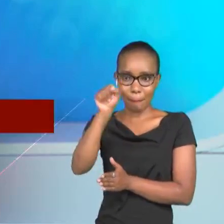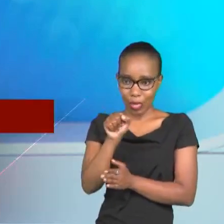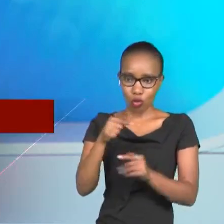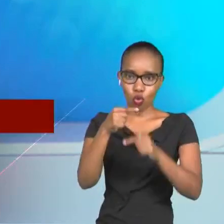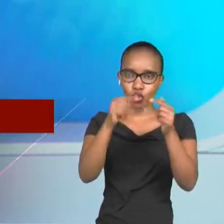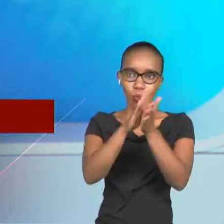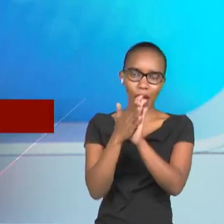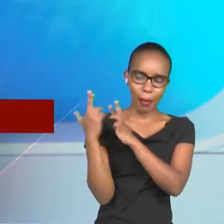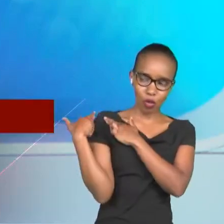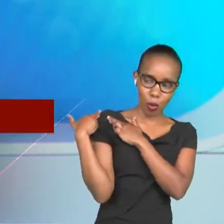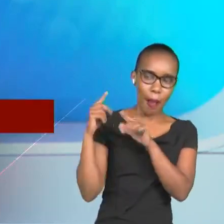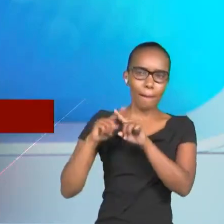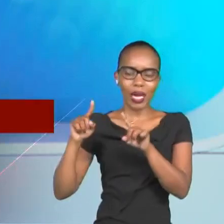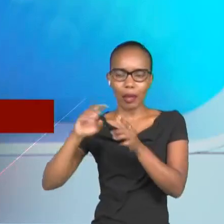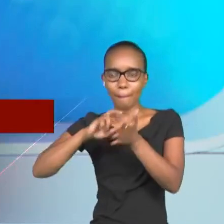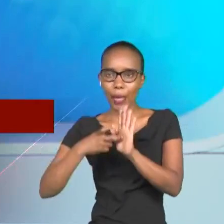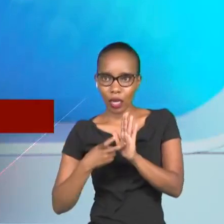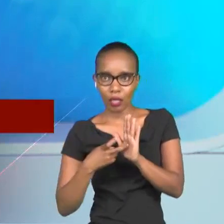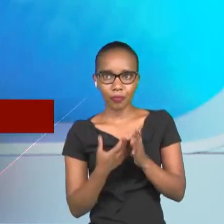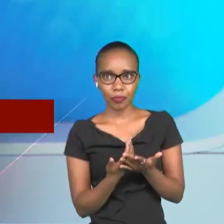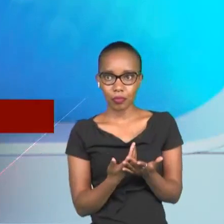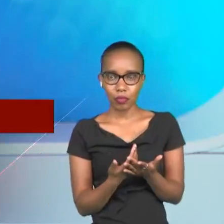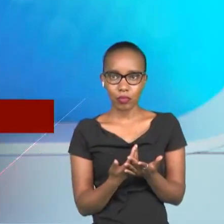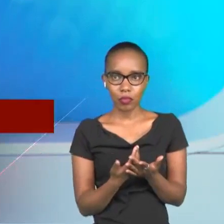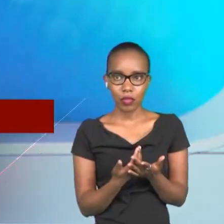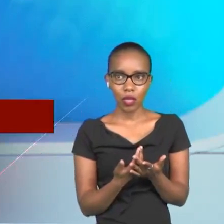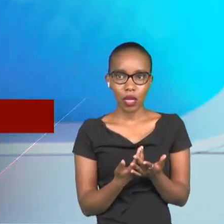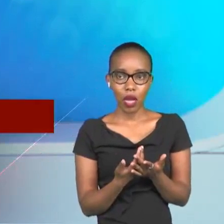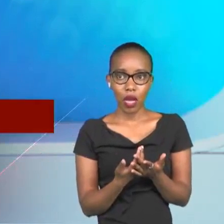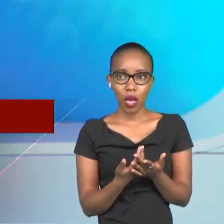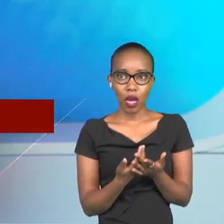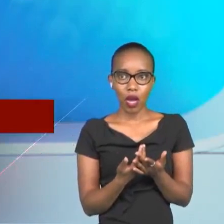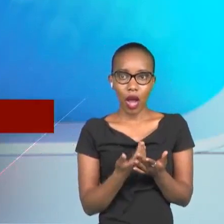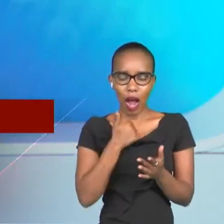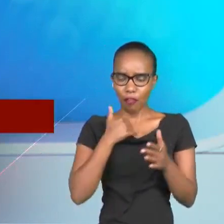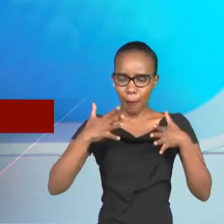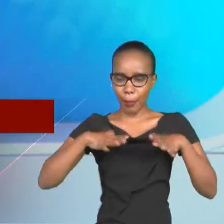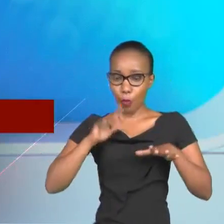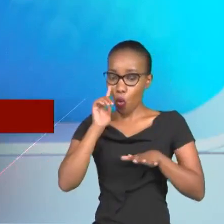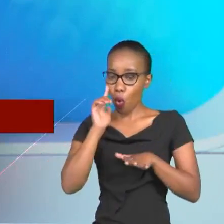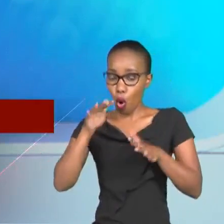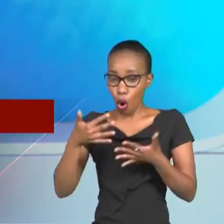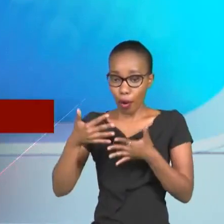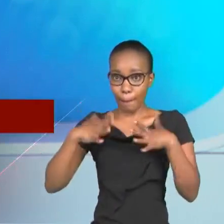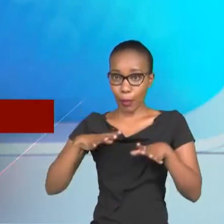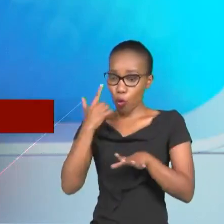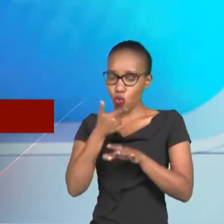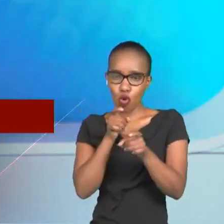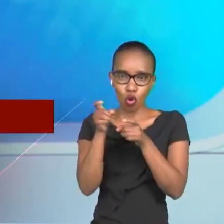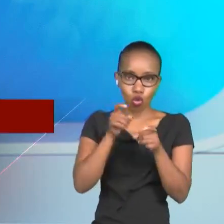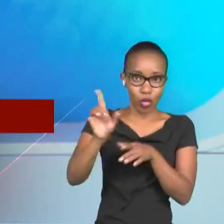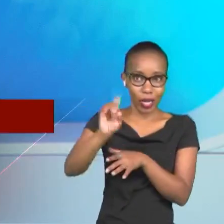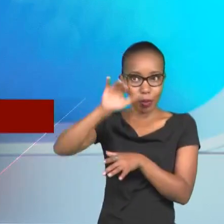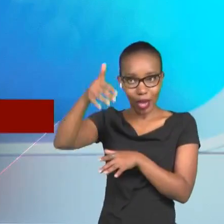takes over the day. But it doesn't mean that we do not have people or persons who are capable of actually running Nairobi